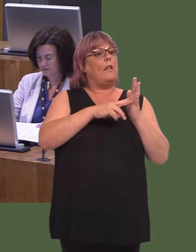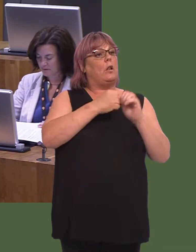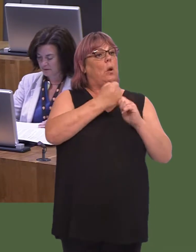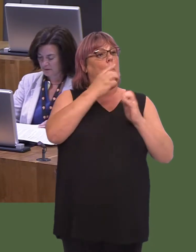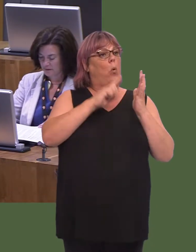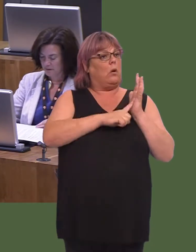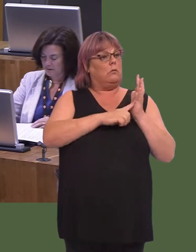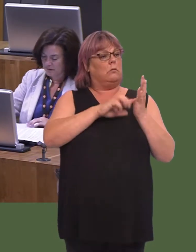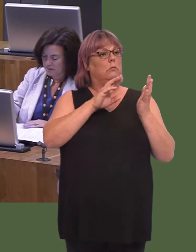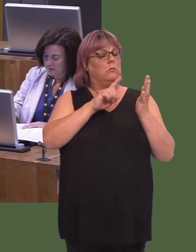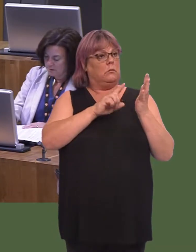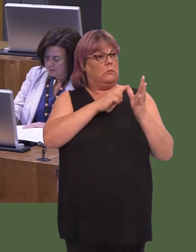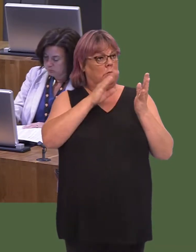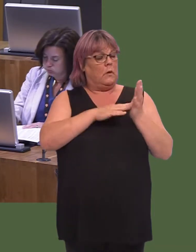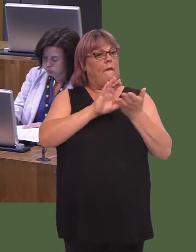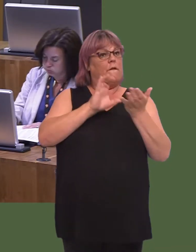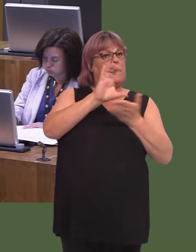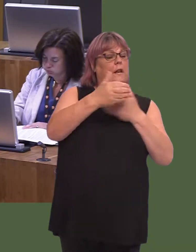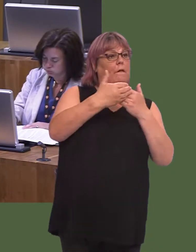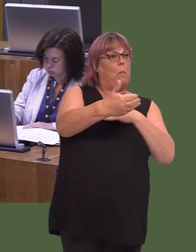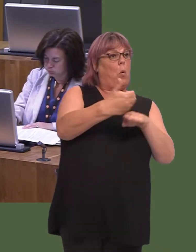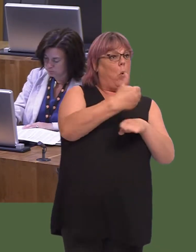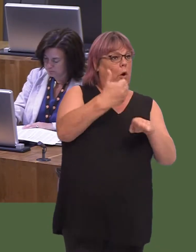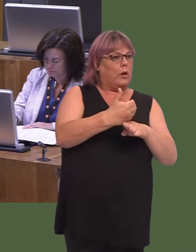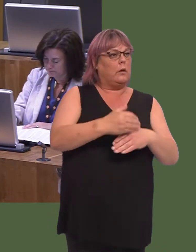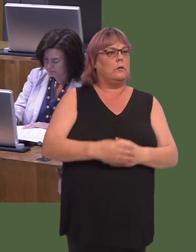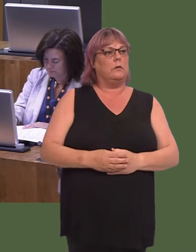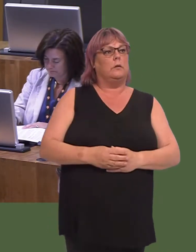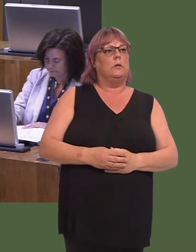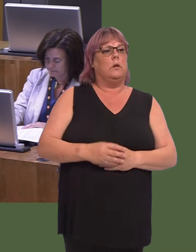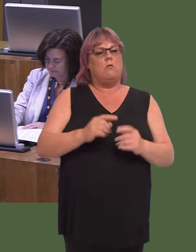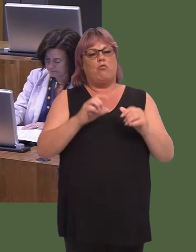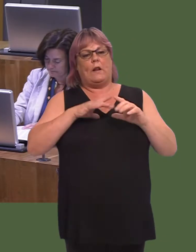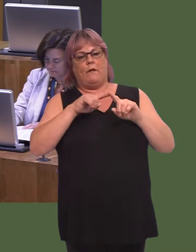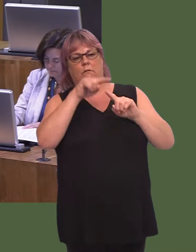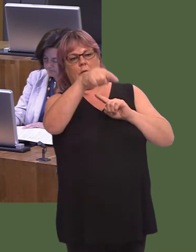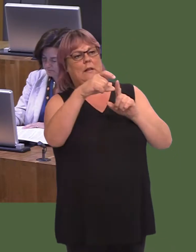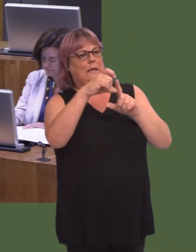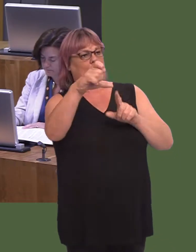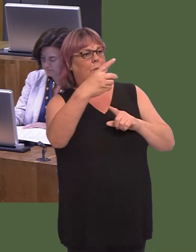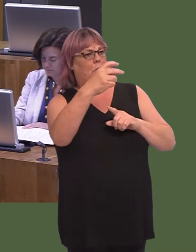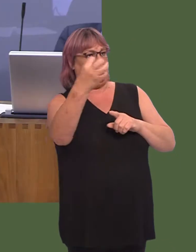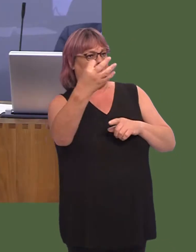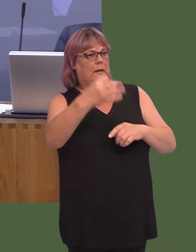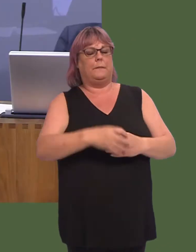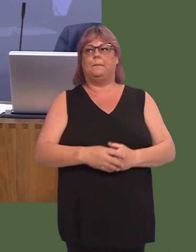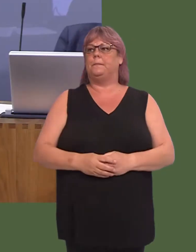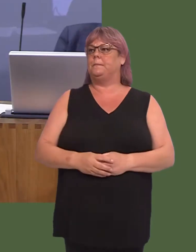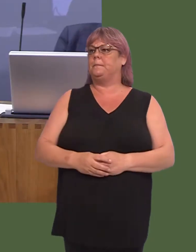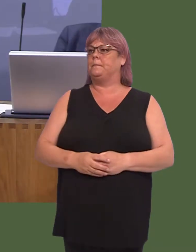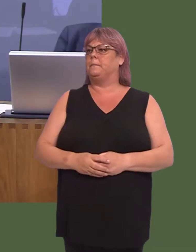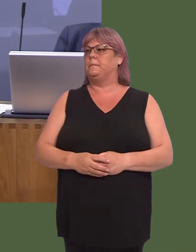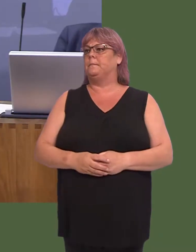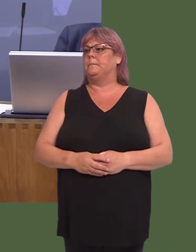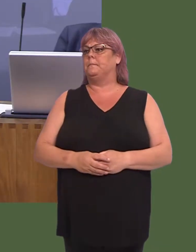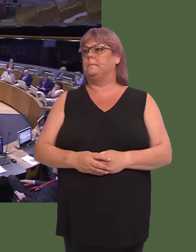Council is funding additional work, and then consultation on the next stage is planned for September 2018. Julie